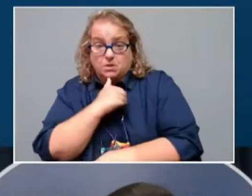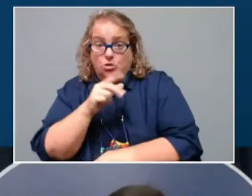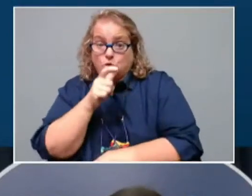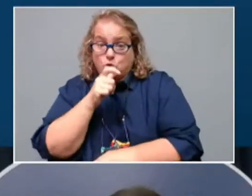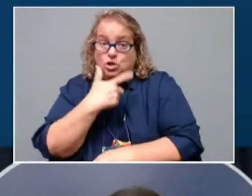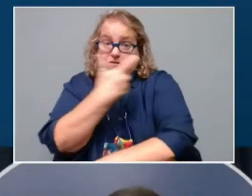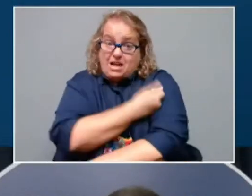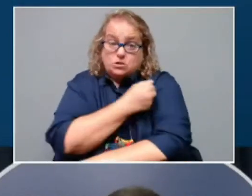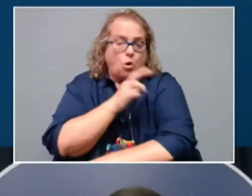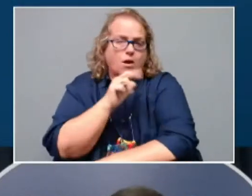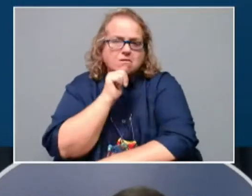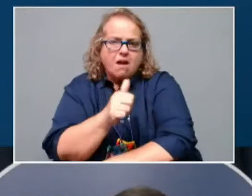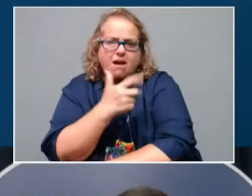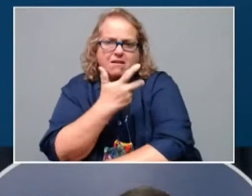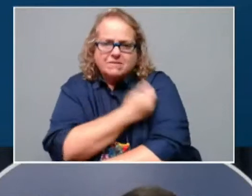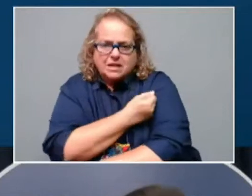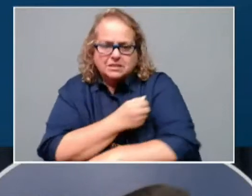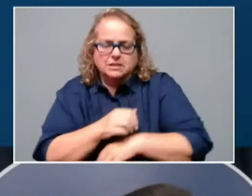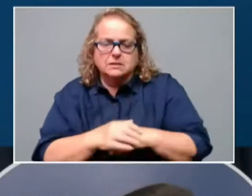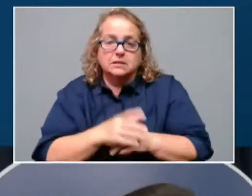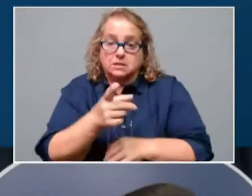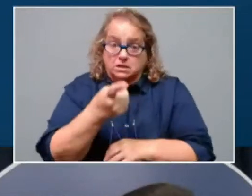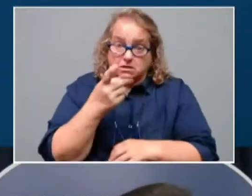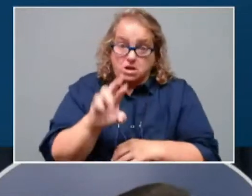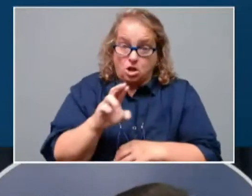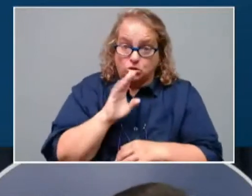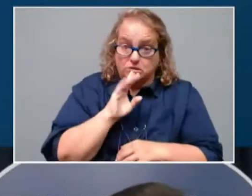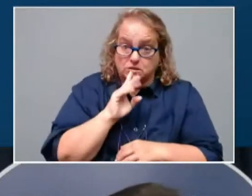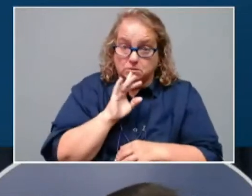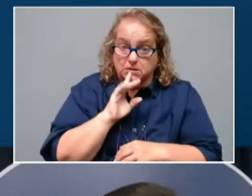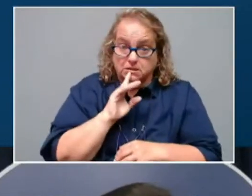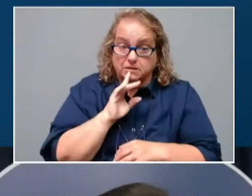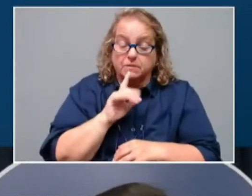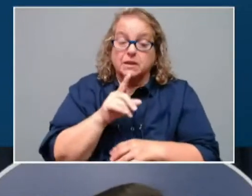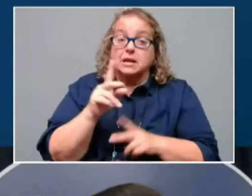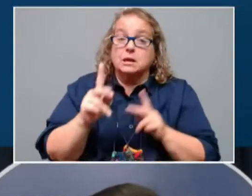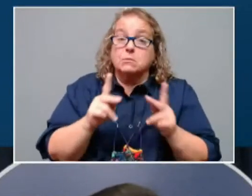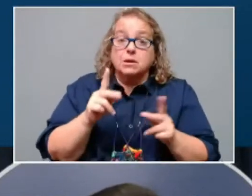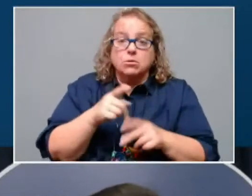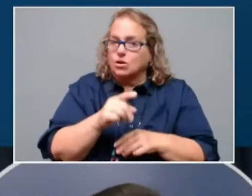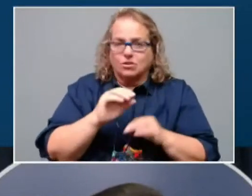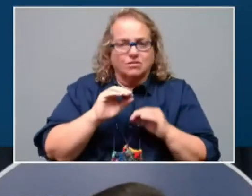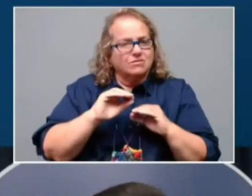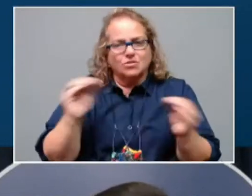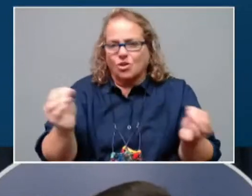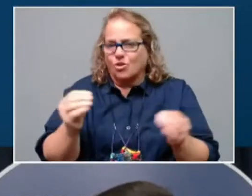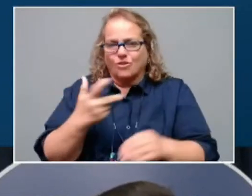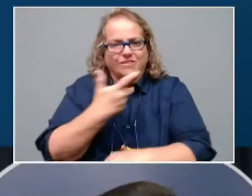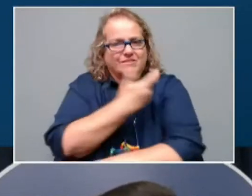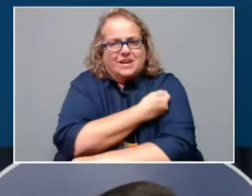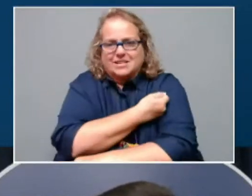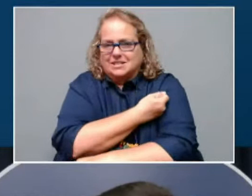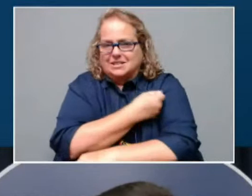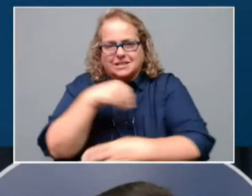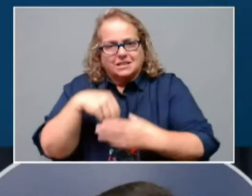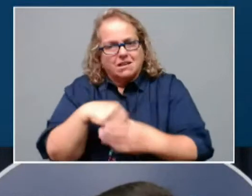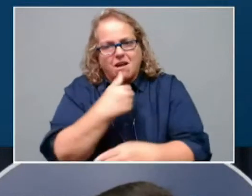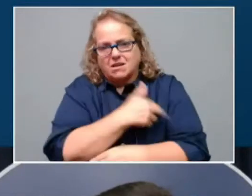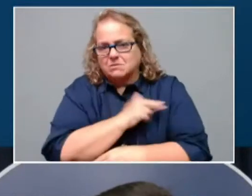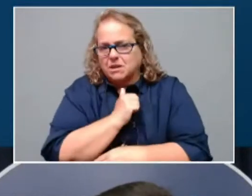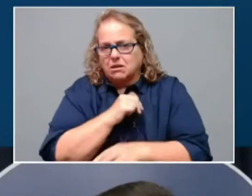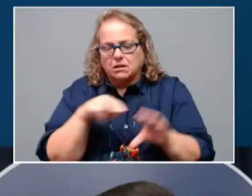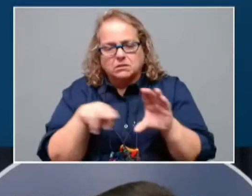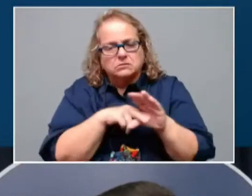Yeah, these are victims of non-vaccination. There's no doubt about that. We are doing